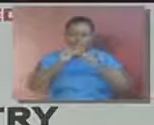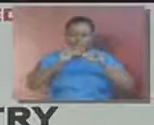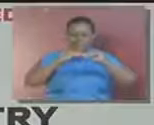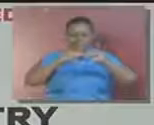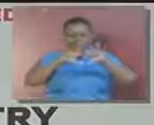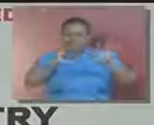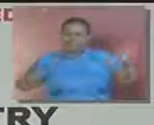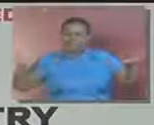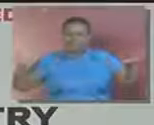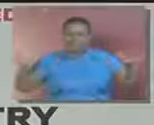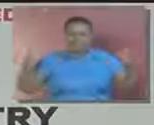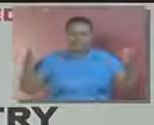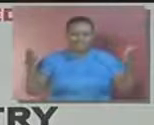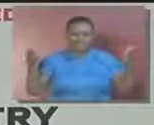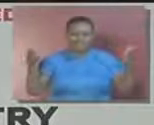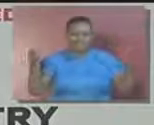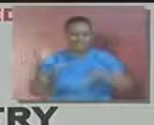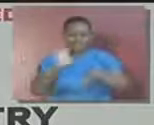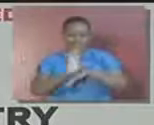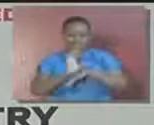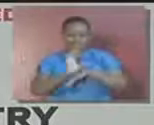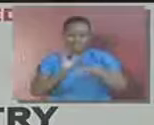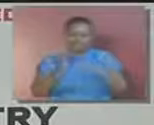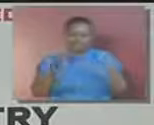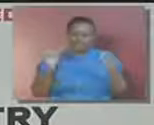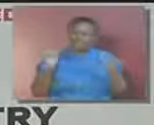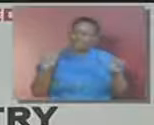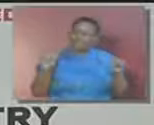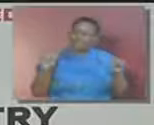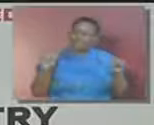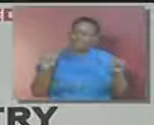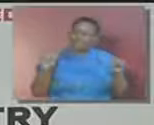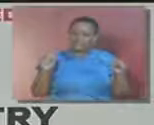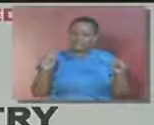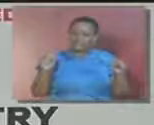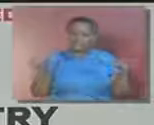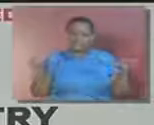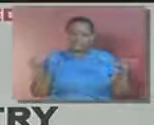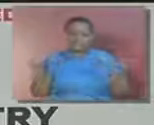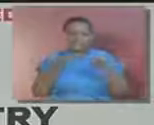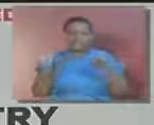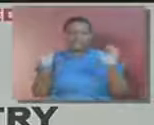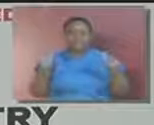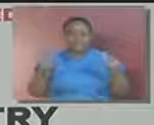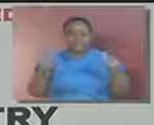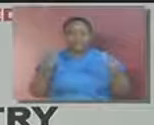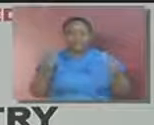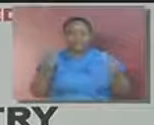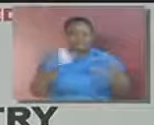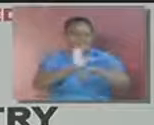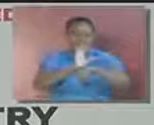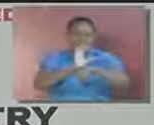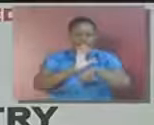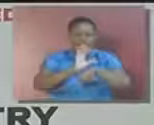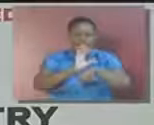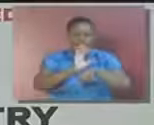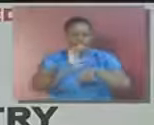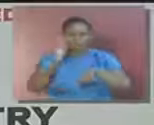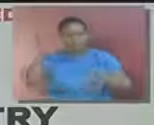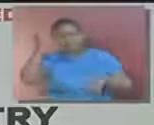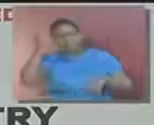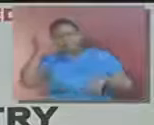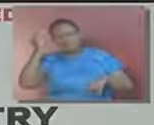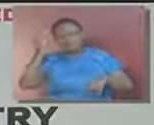allowed to go into your places of worship, churches, mosques, mandirs, temples, wherever, and do